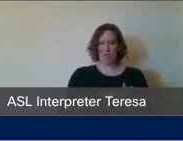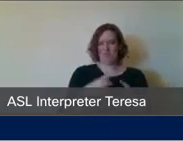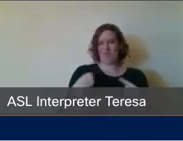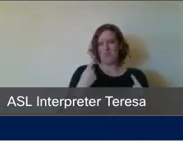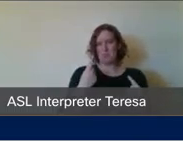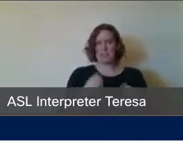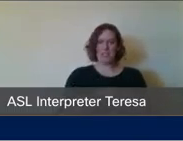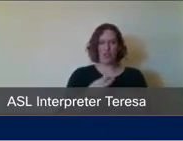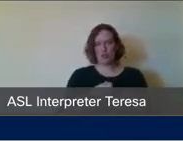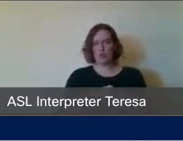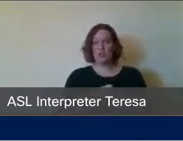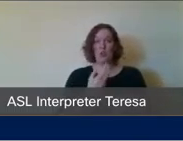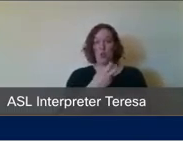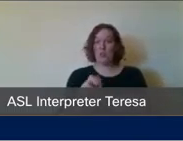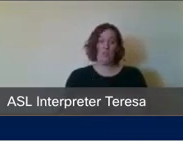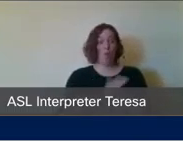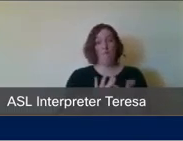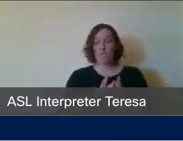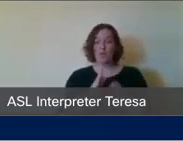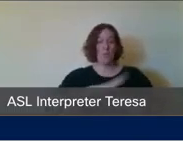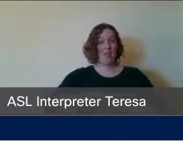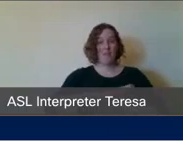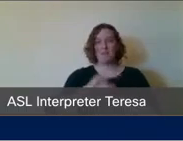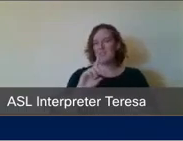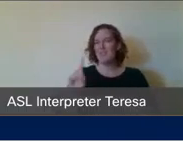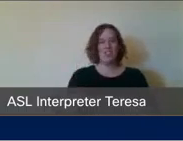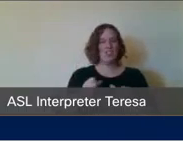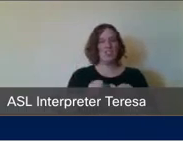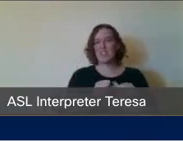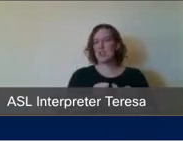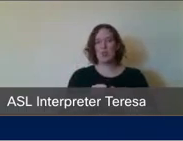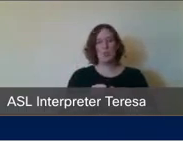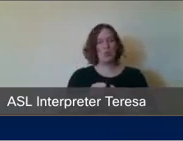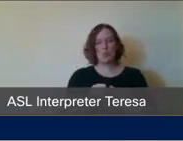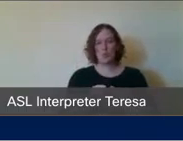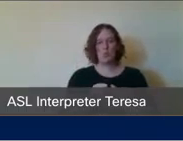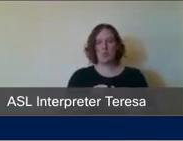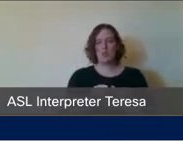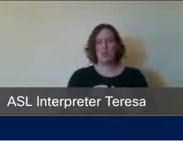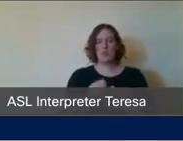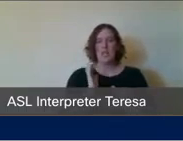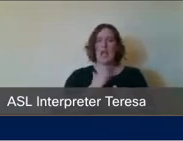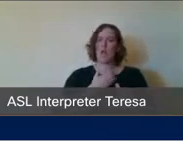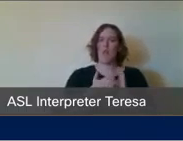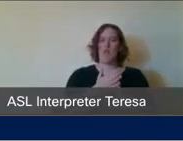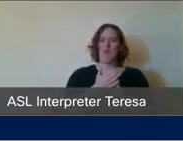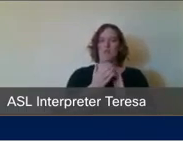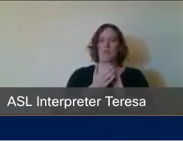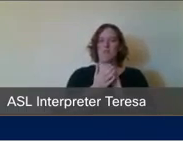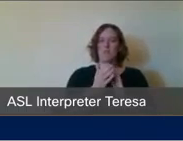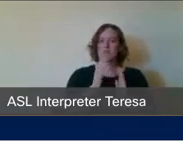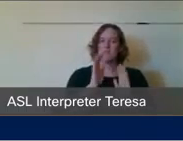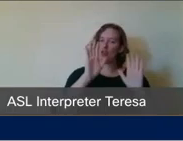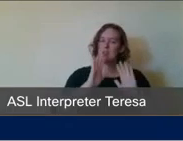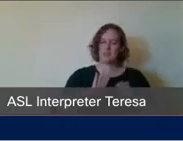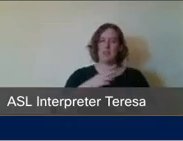went to a virtual platform, DDD just continued the excellence in productivity. For FY20, we were able